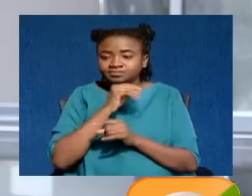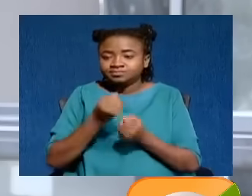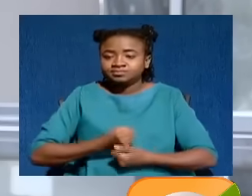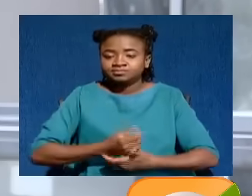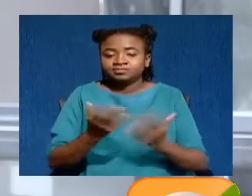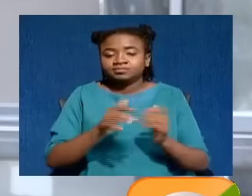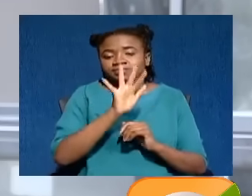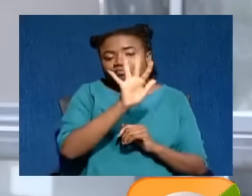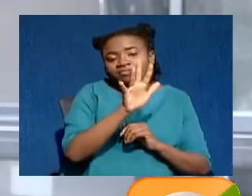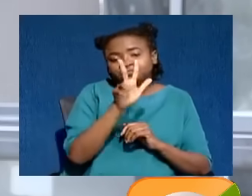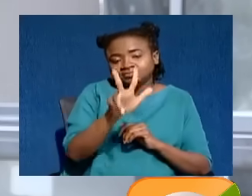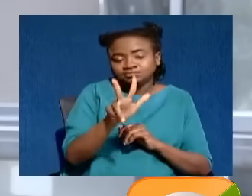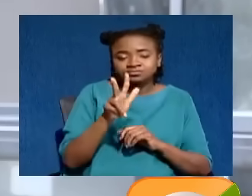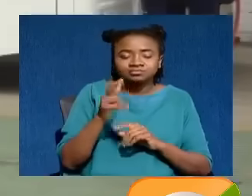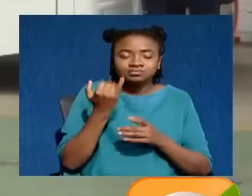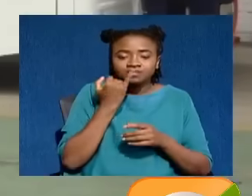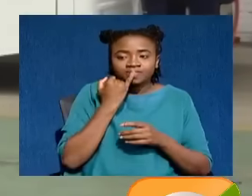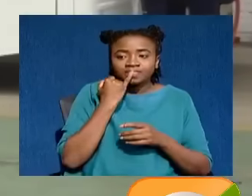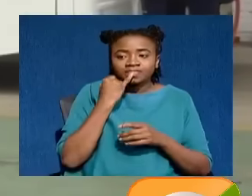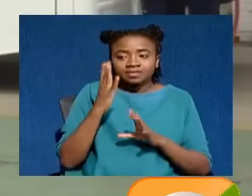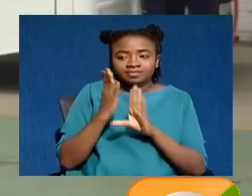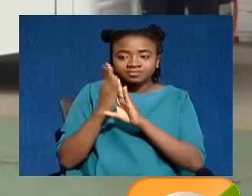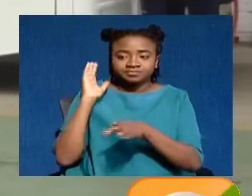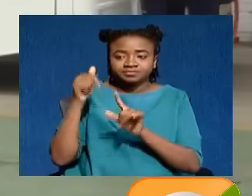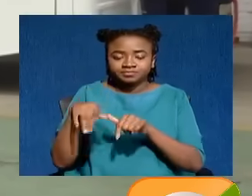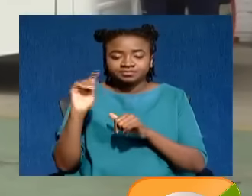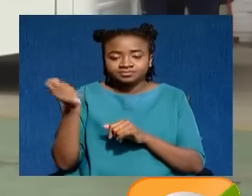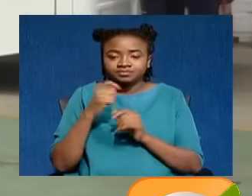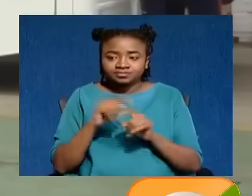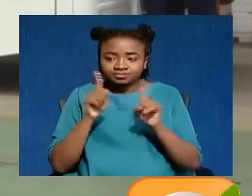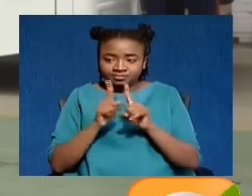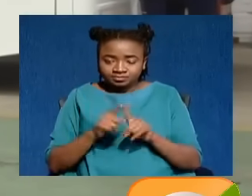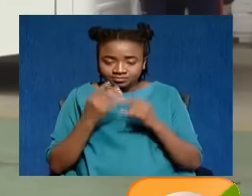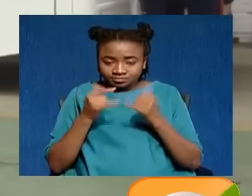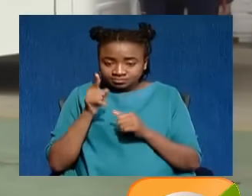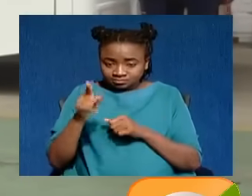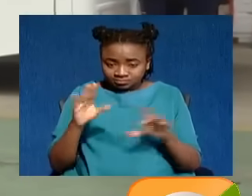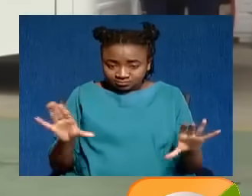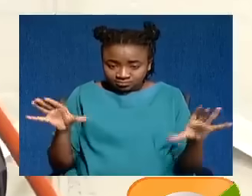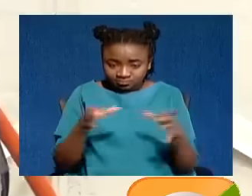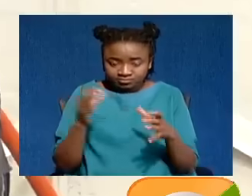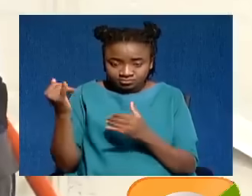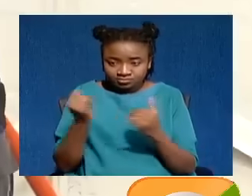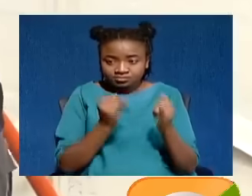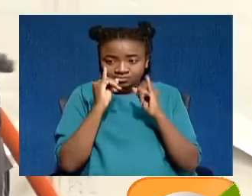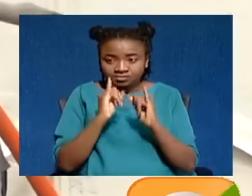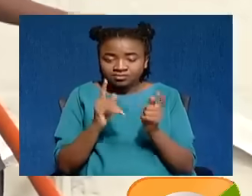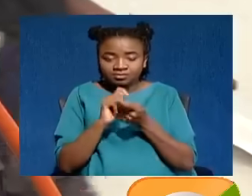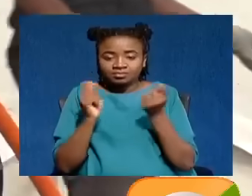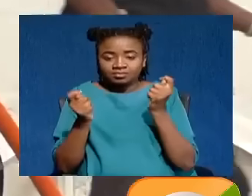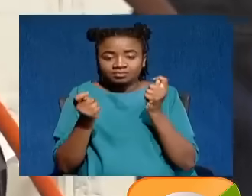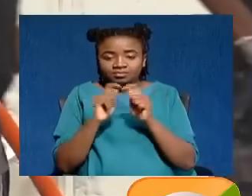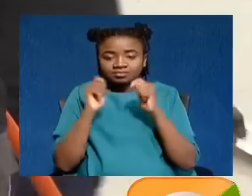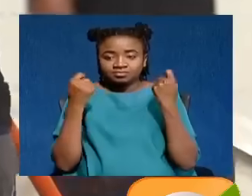53 electric buses here in Kenya. And now the company has introduced a new line of electric